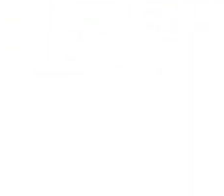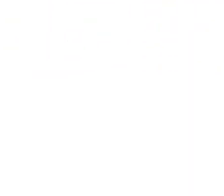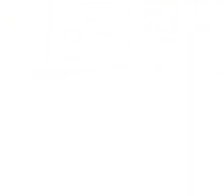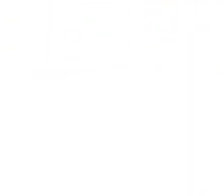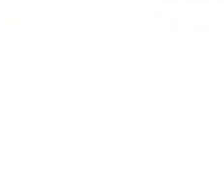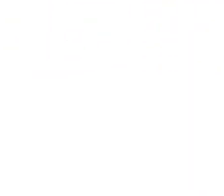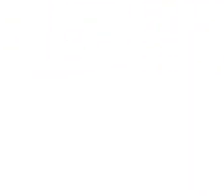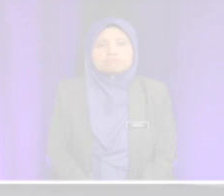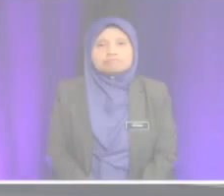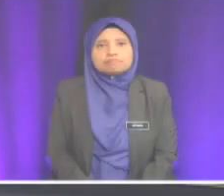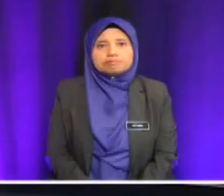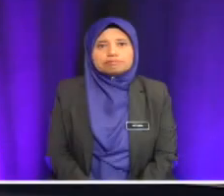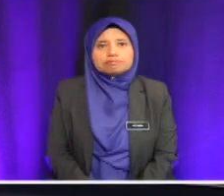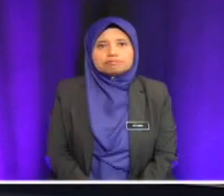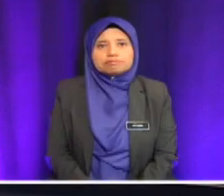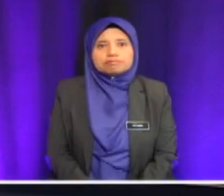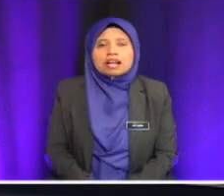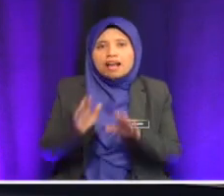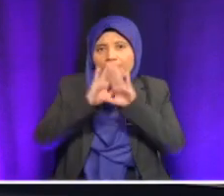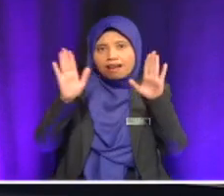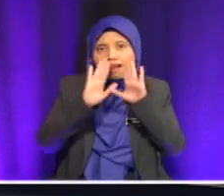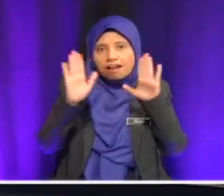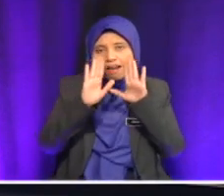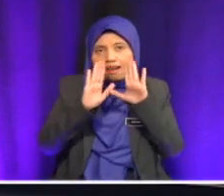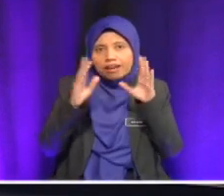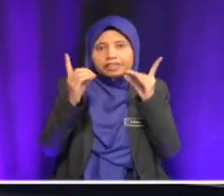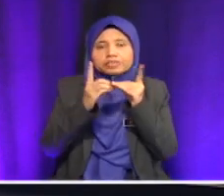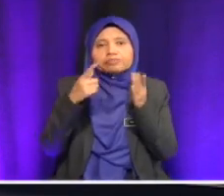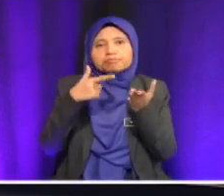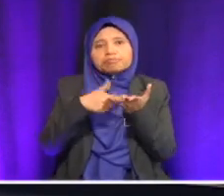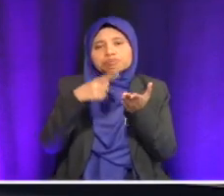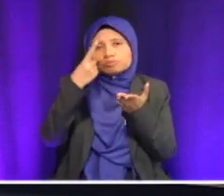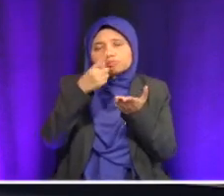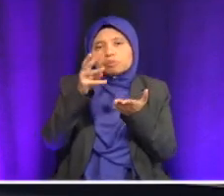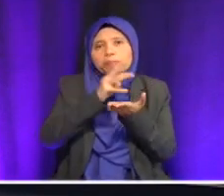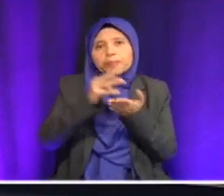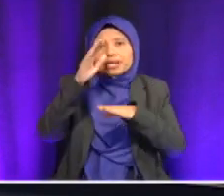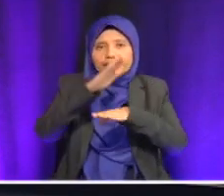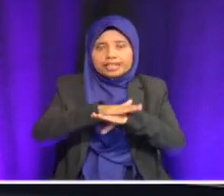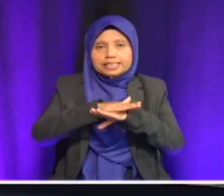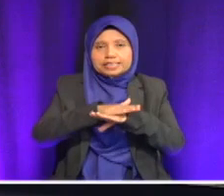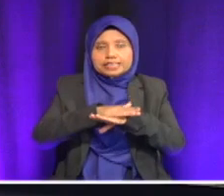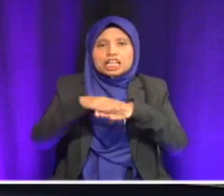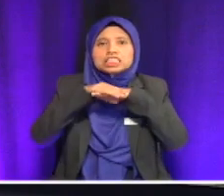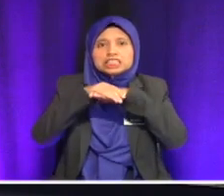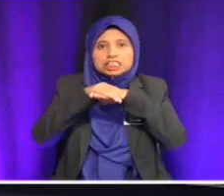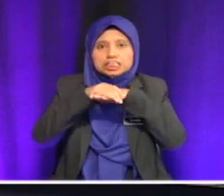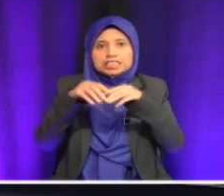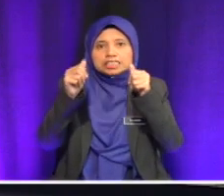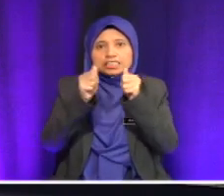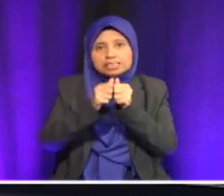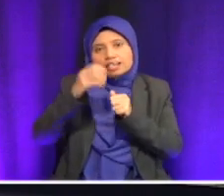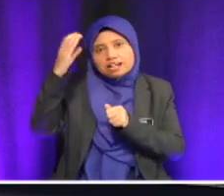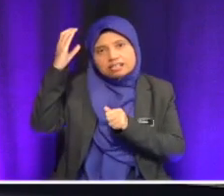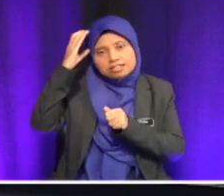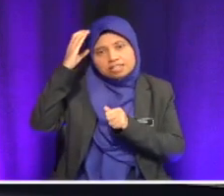EduwebTV KPM. Hi everyone, welcome to slot Menengah Atas EduwebTV KPM with me Chris MJ, and for today we are